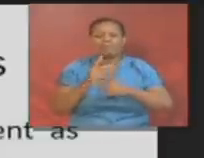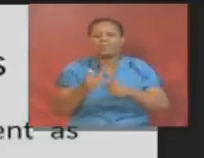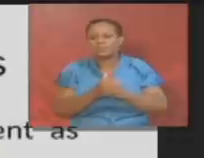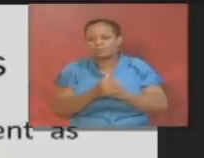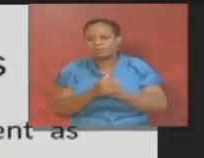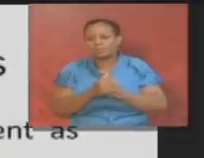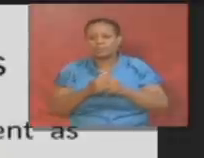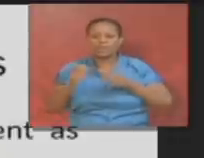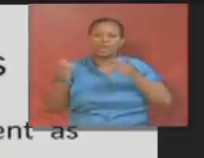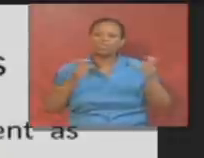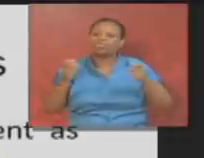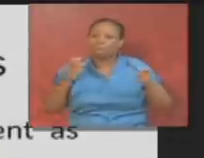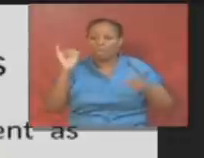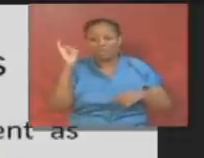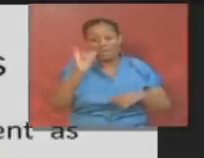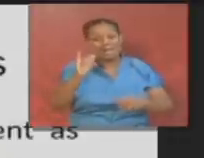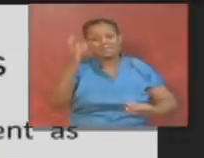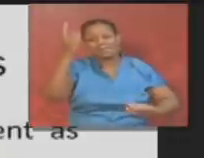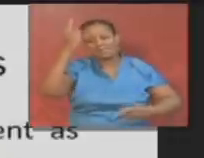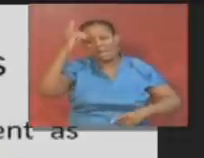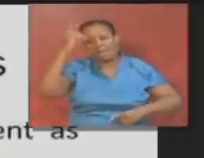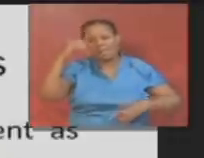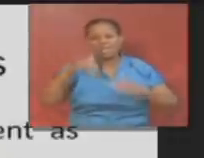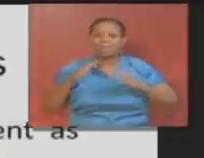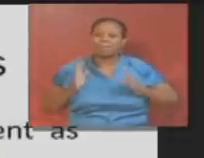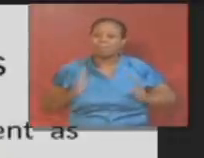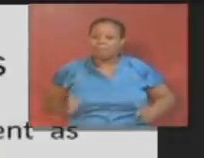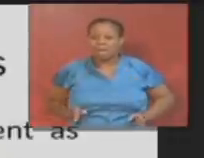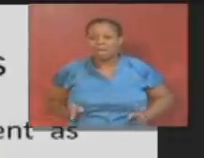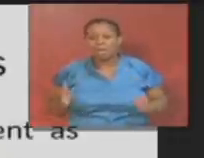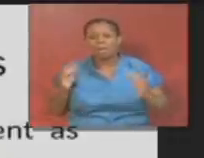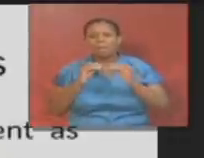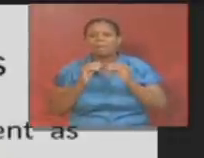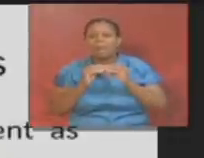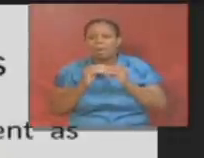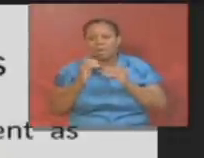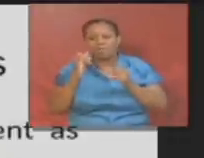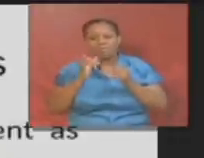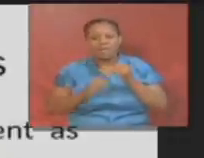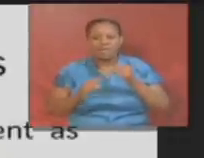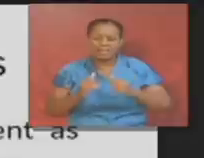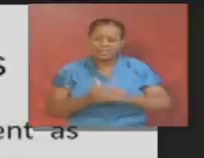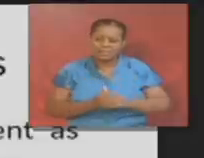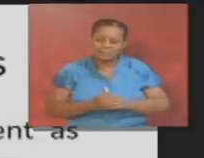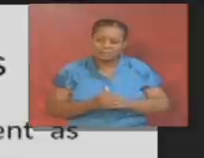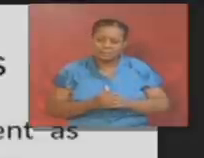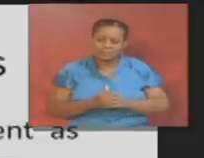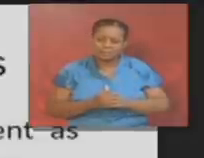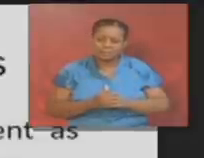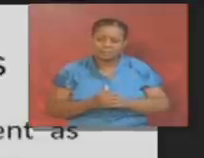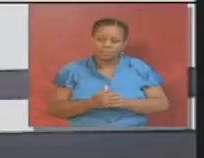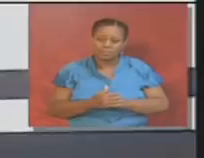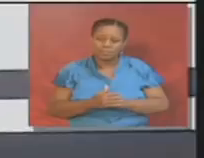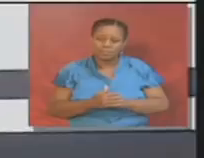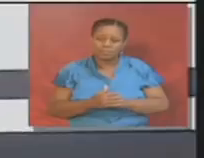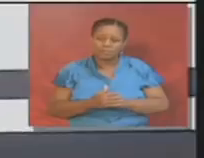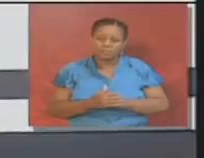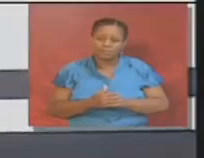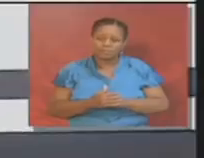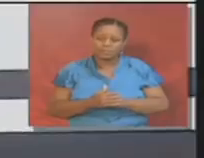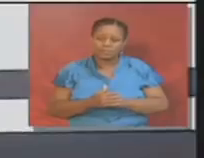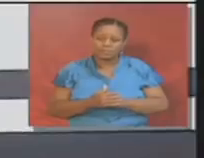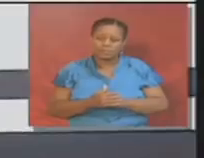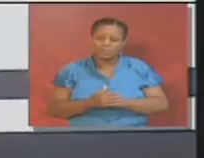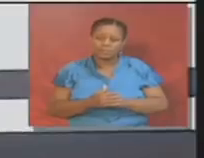stroke. One final thing that I'd like to mention, one more reason why we should aim not to get COVID-19